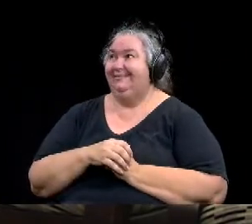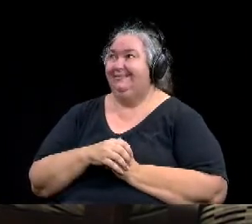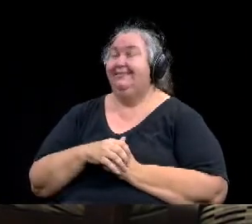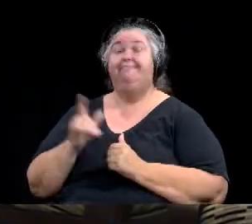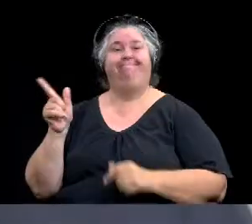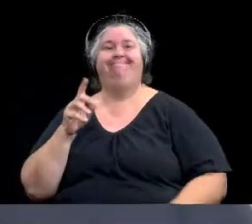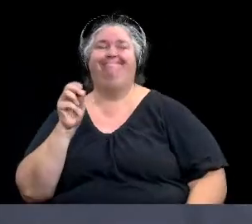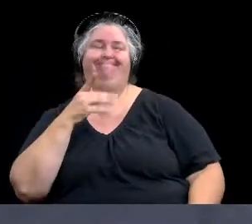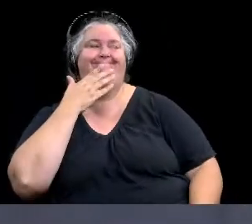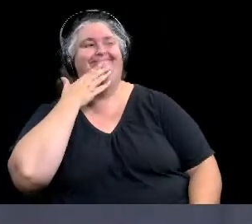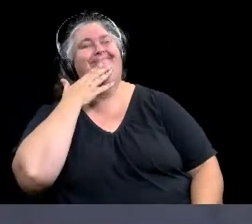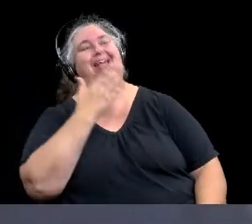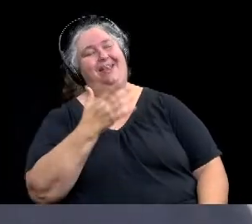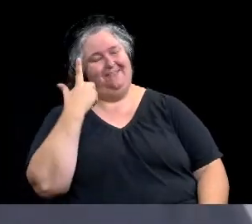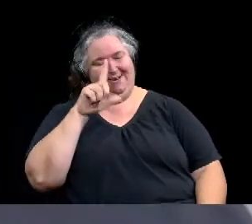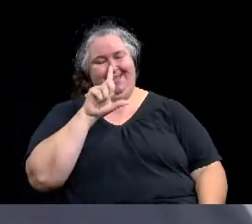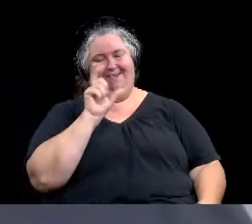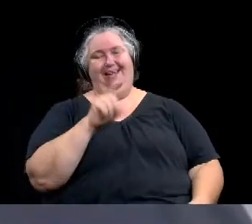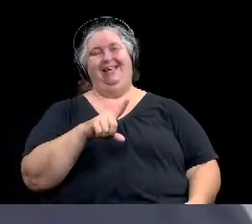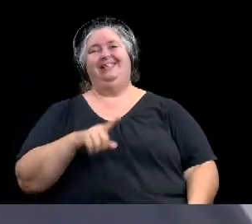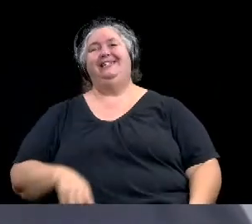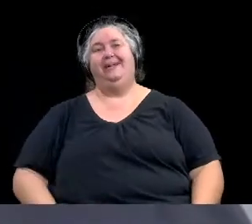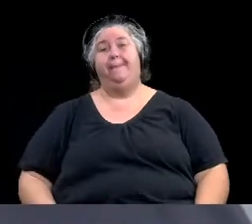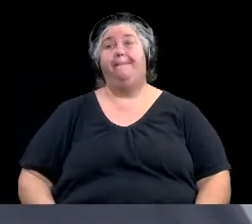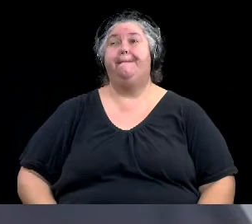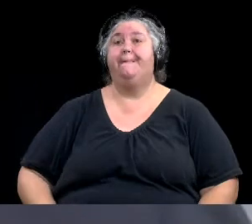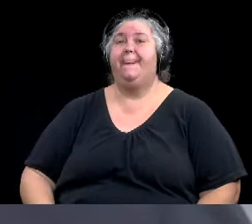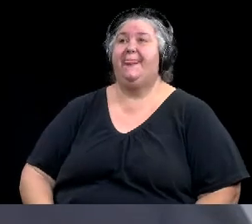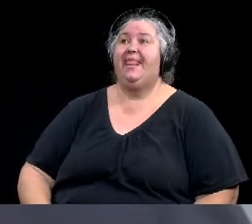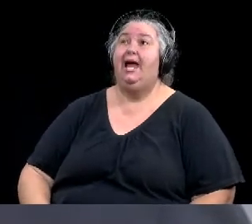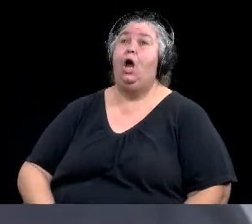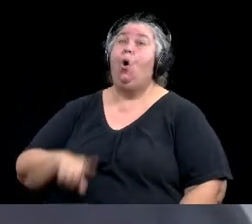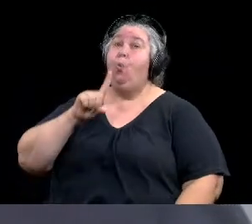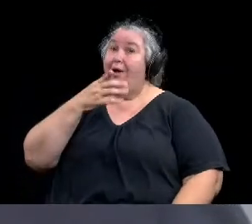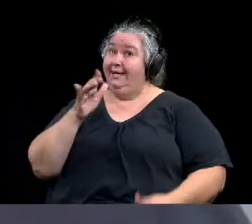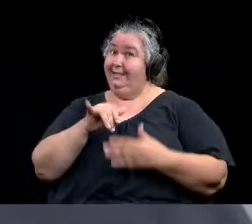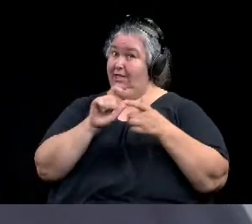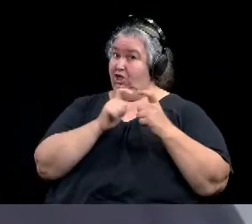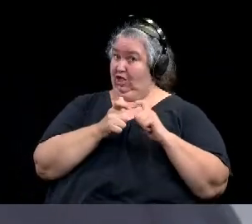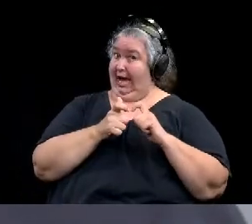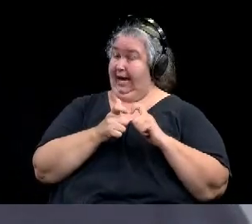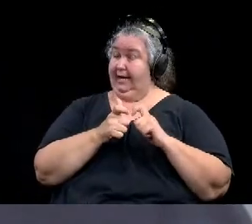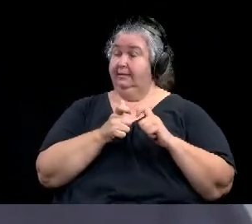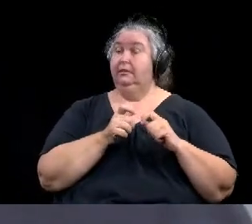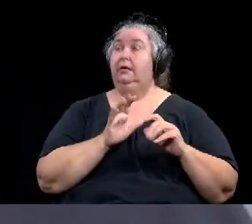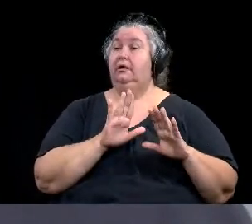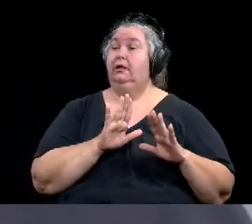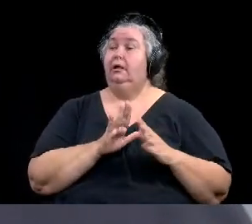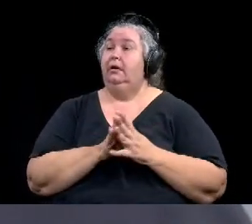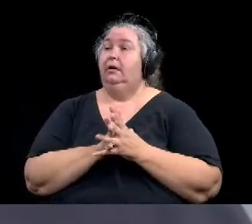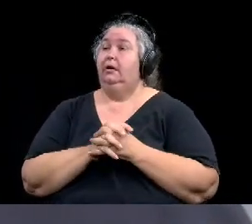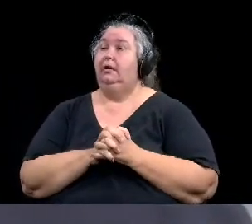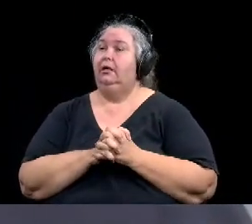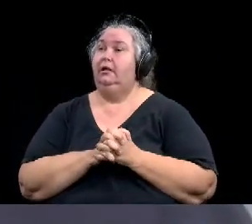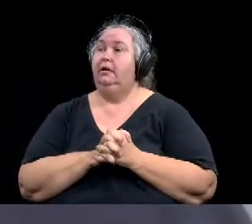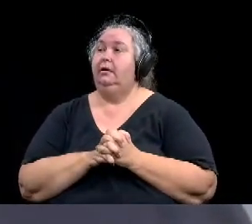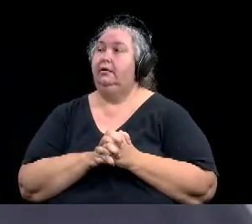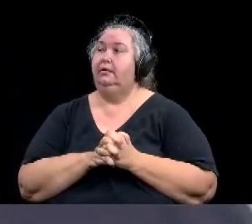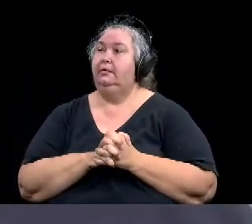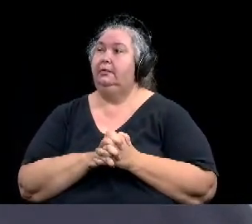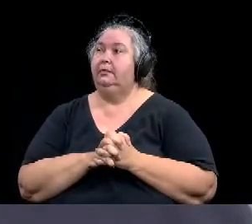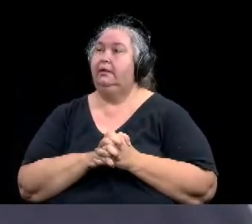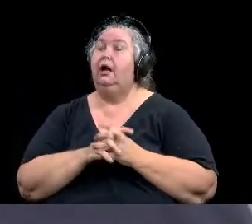Okay, thank you for the question. One thing that's changed is initially it was the amount of COVID